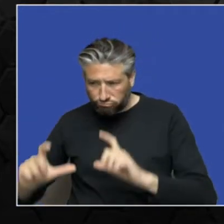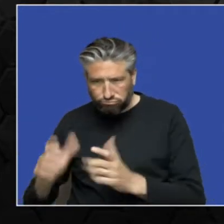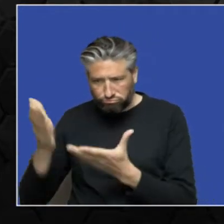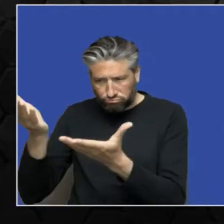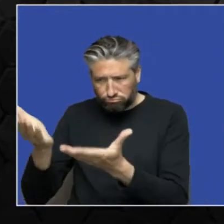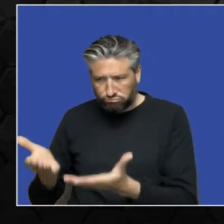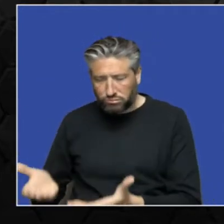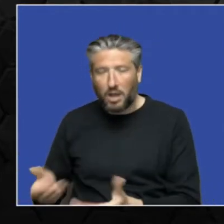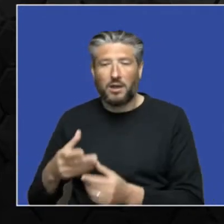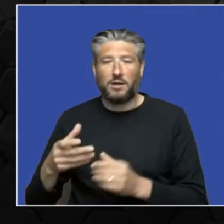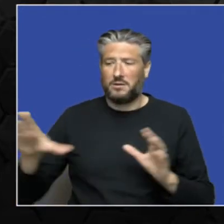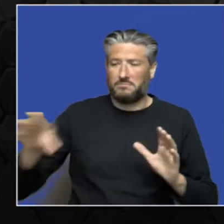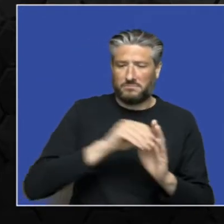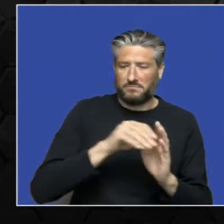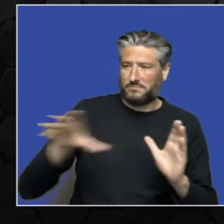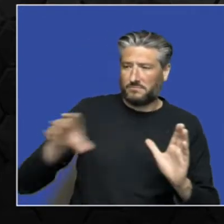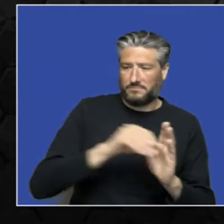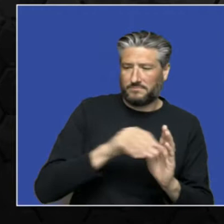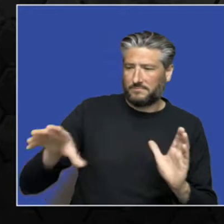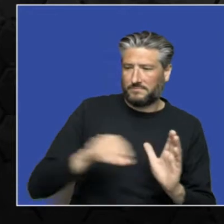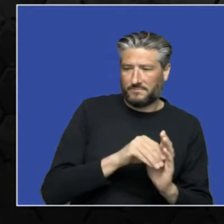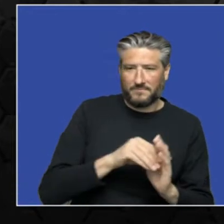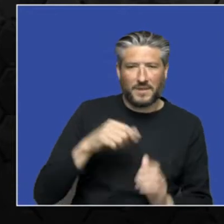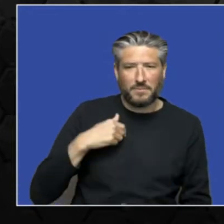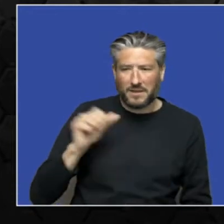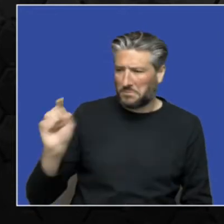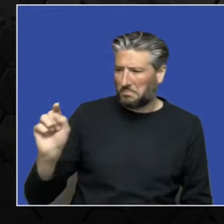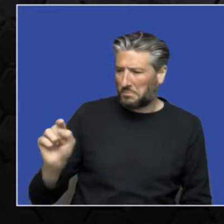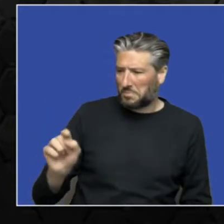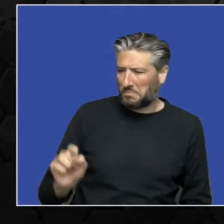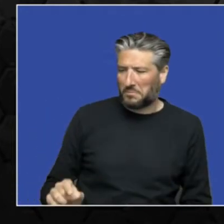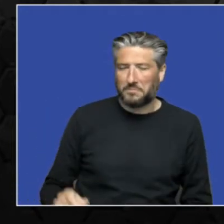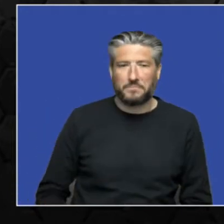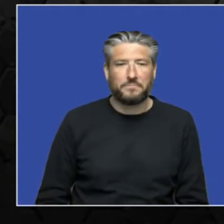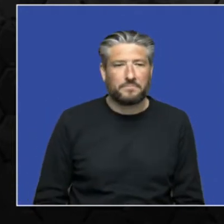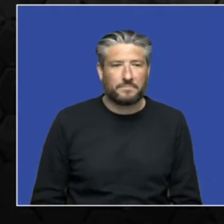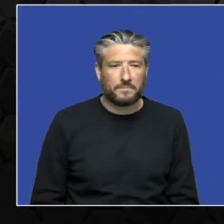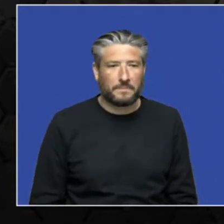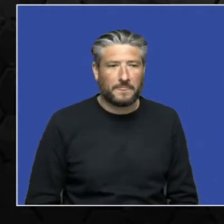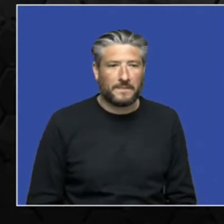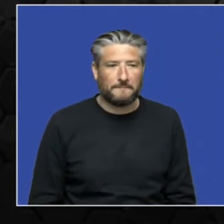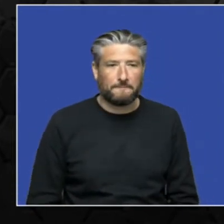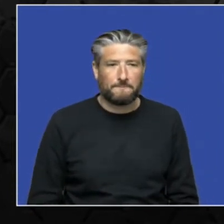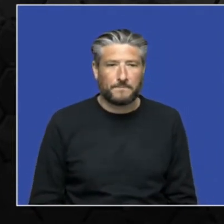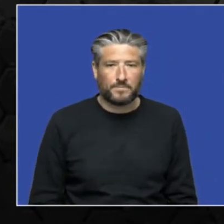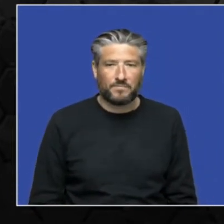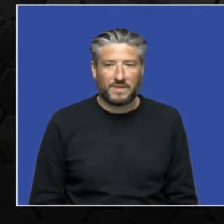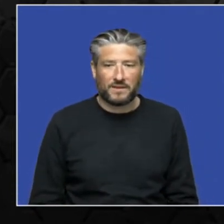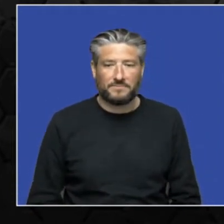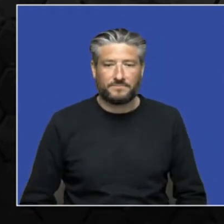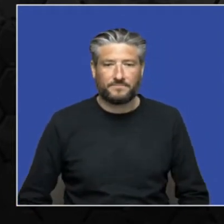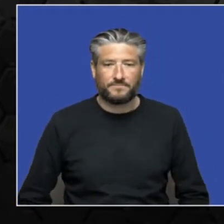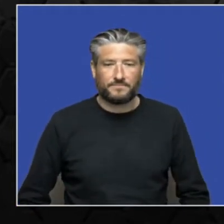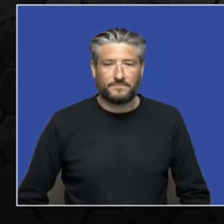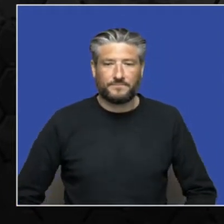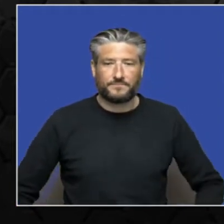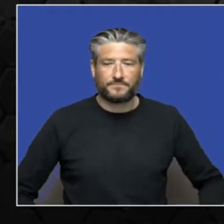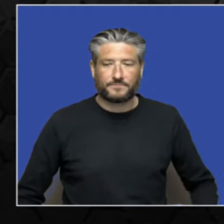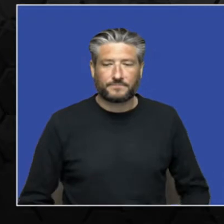So let's select some of them Apple images you could see before. And once they are